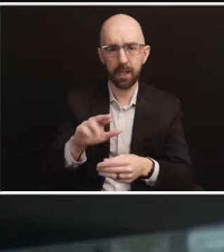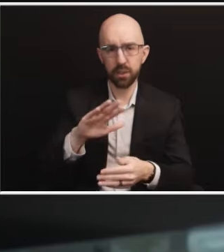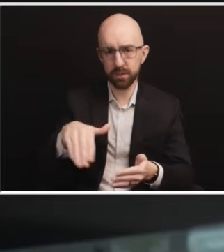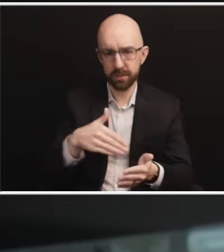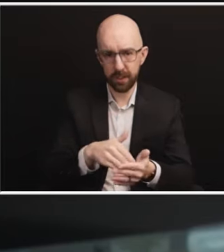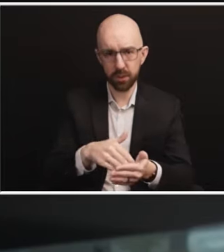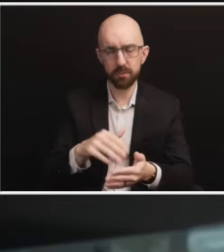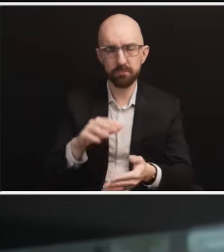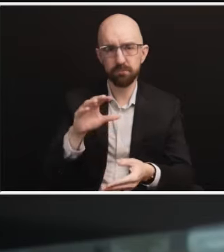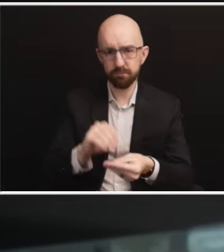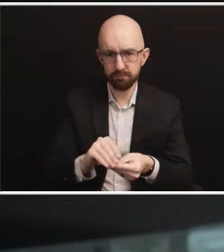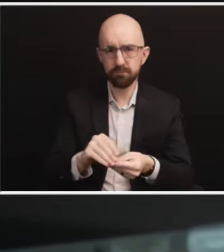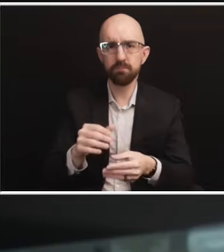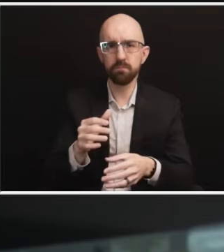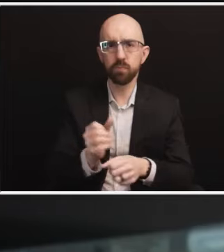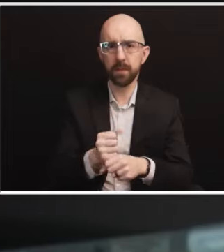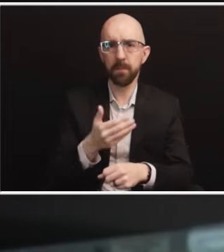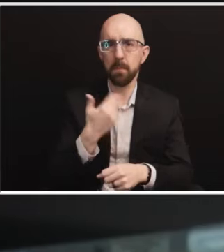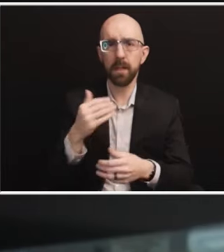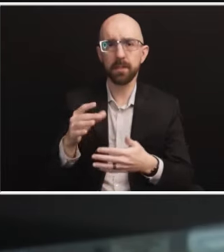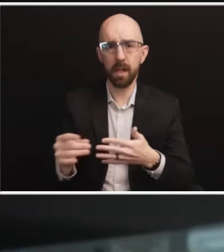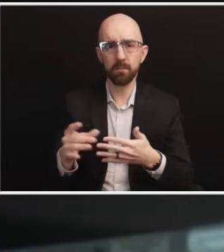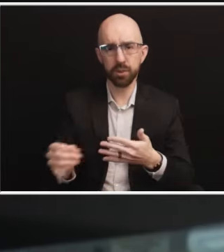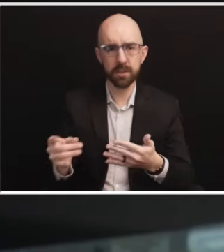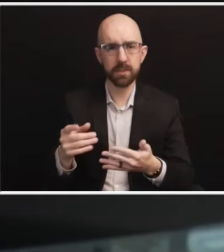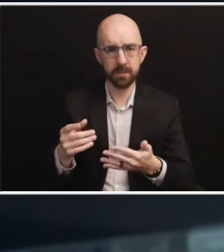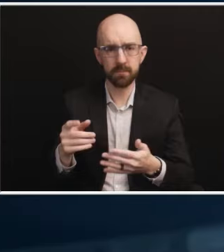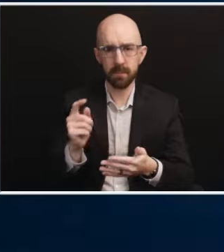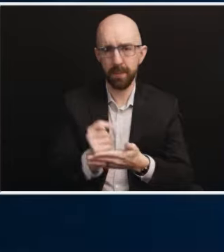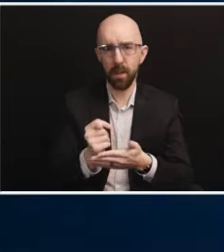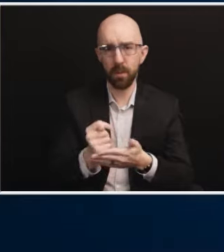the best options of therapies that we want to provide them.